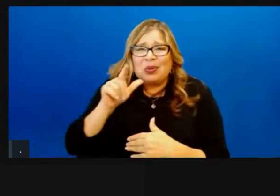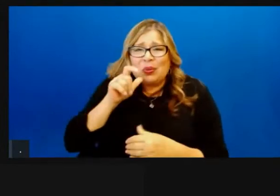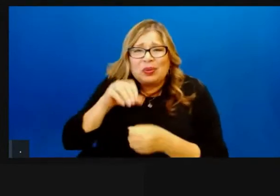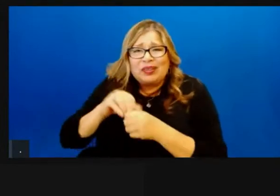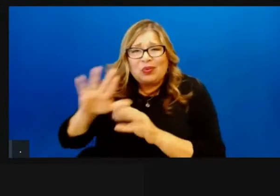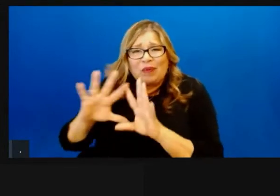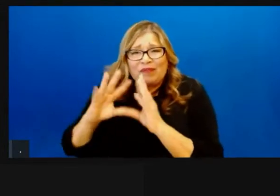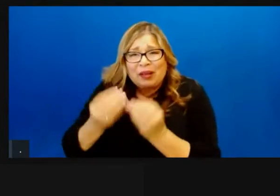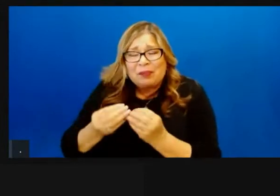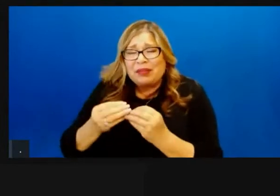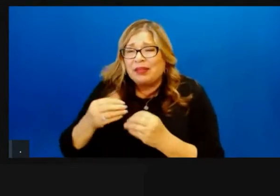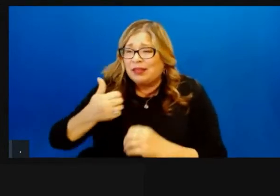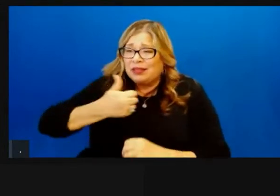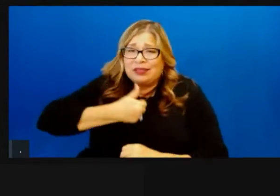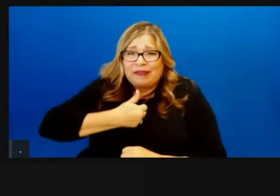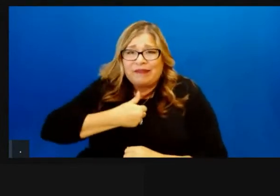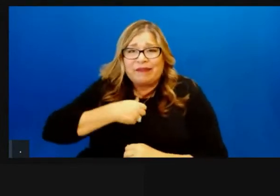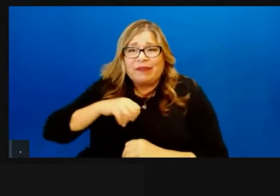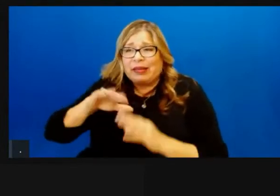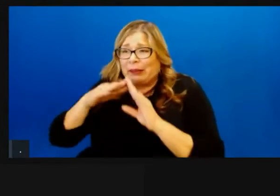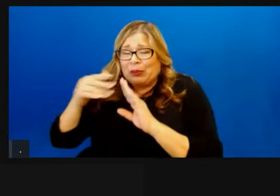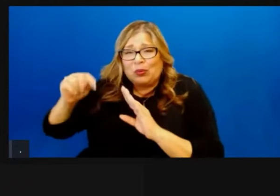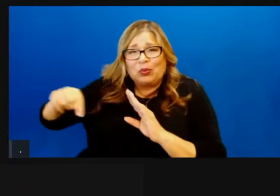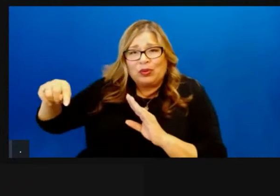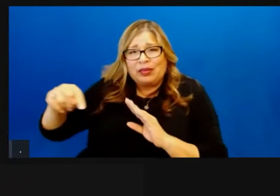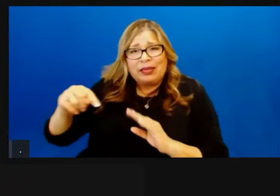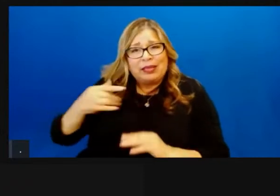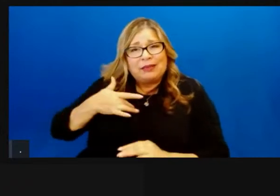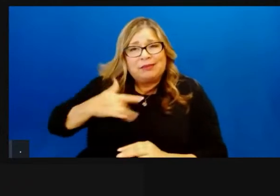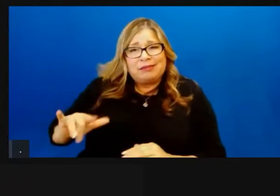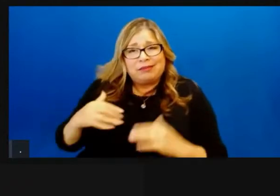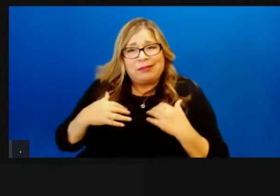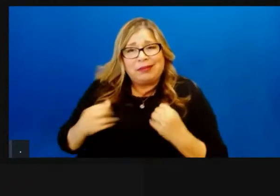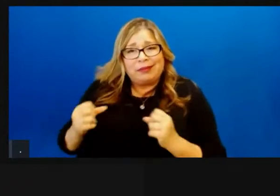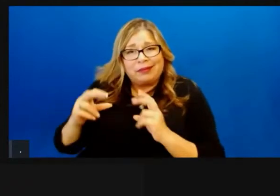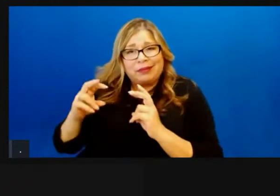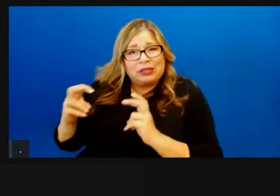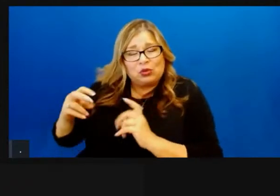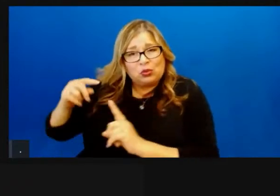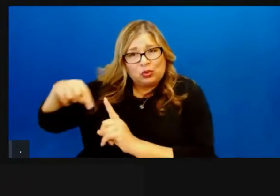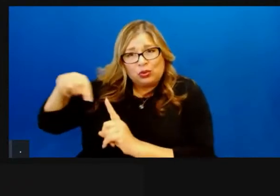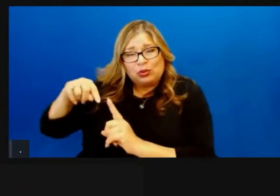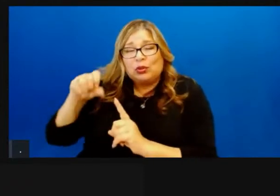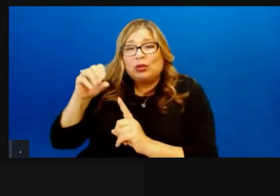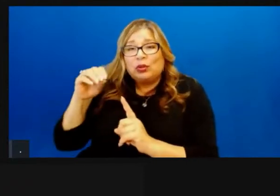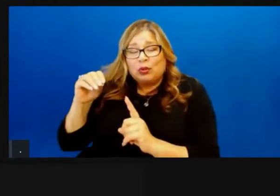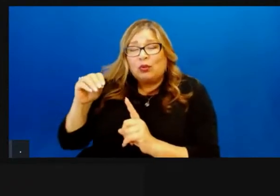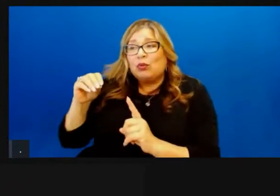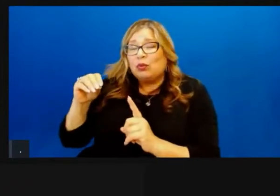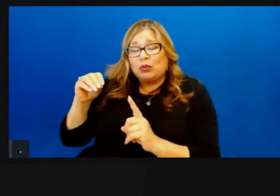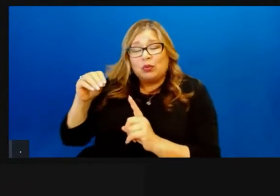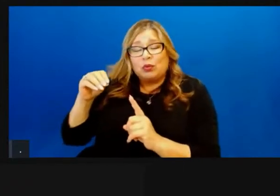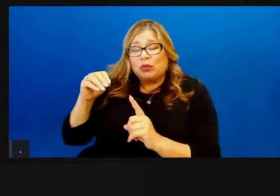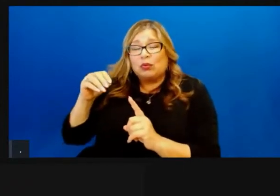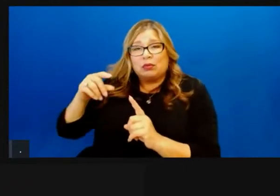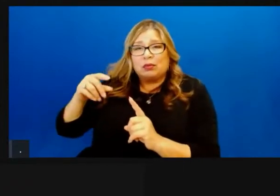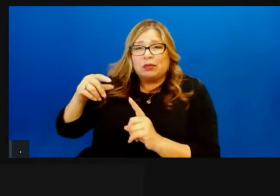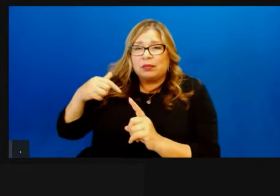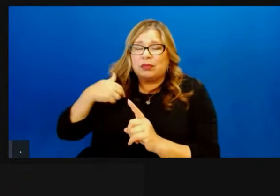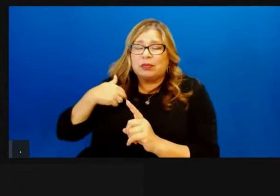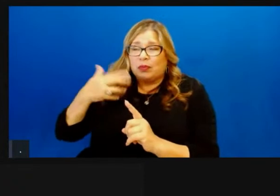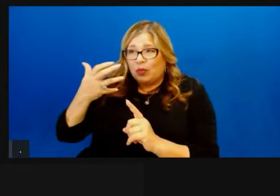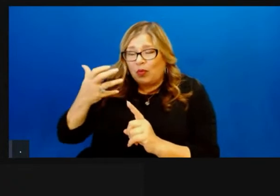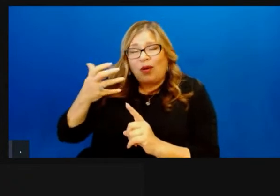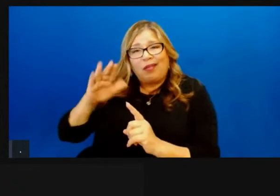communities, who will make, and I hope make it, in a way that is supported by their communities